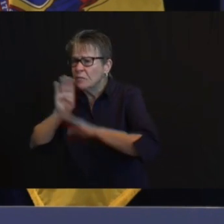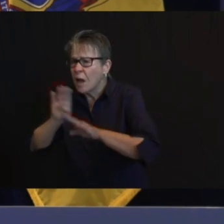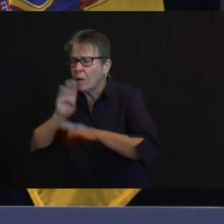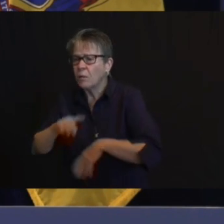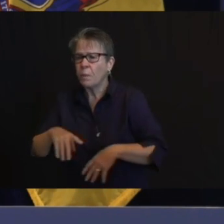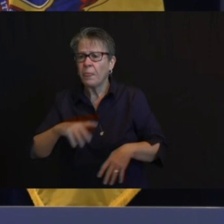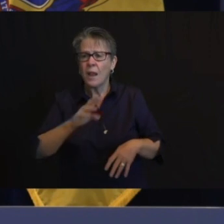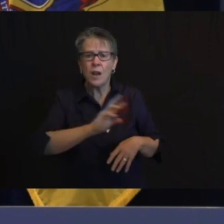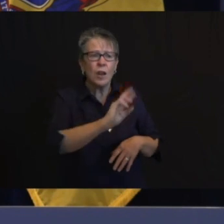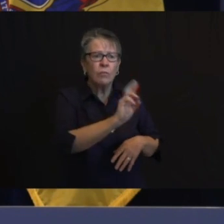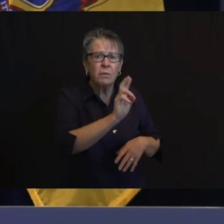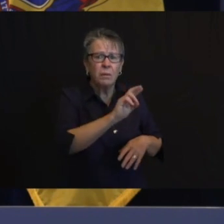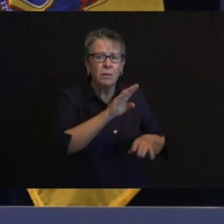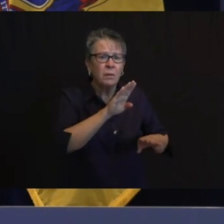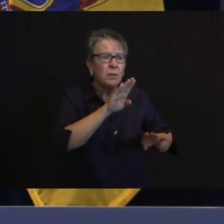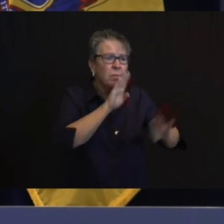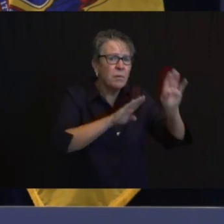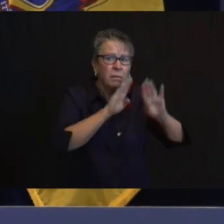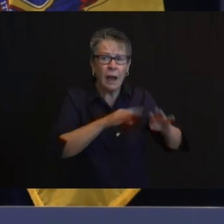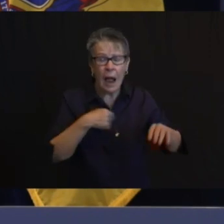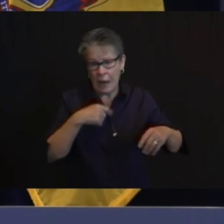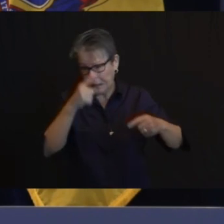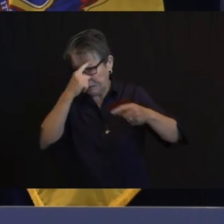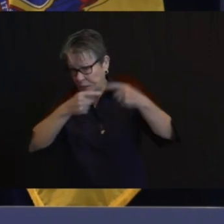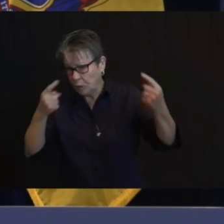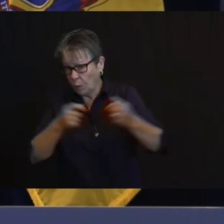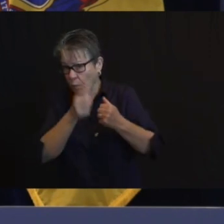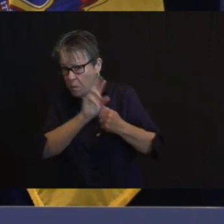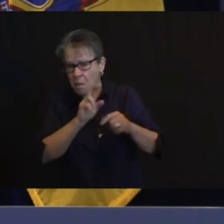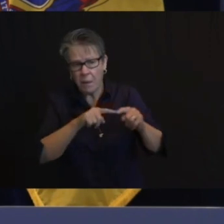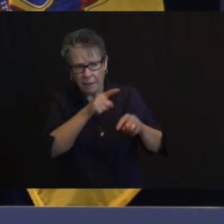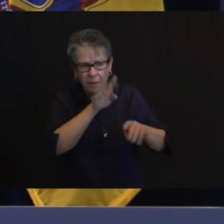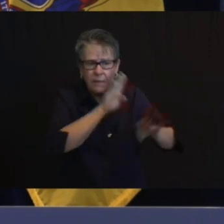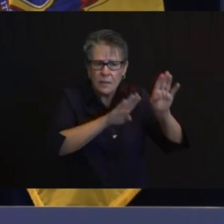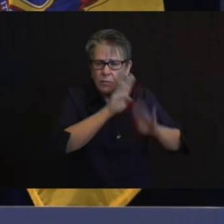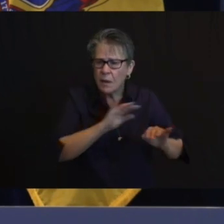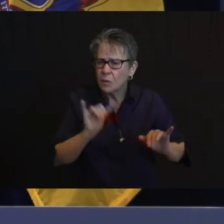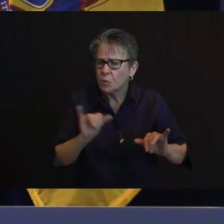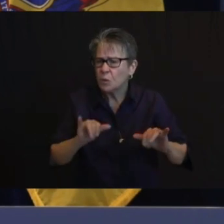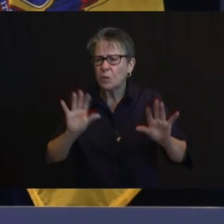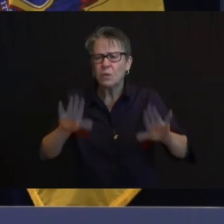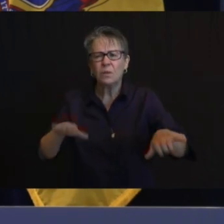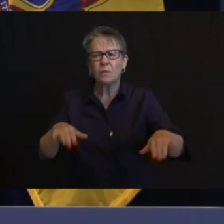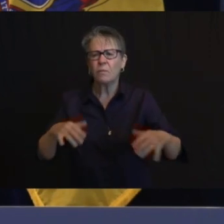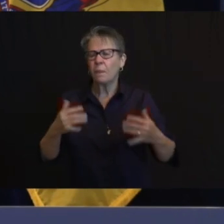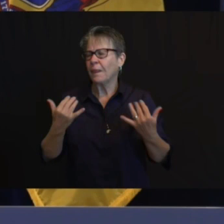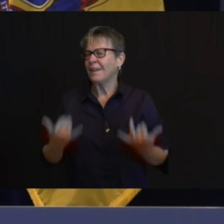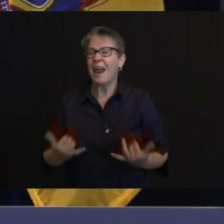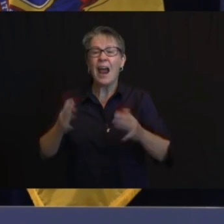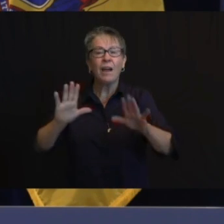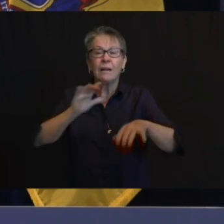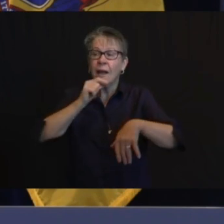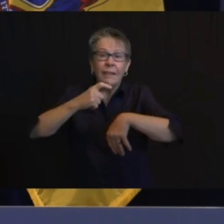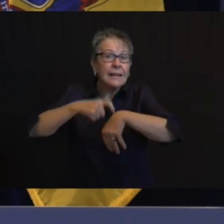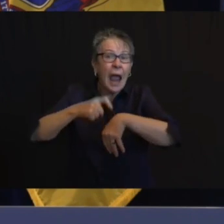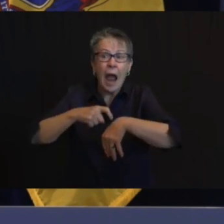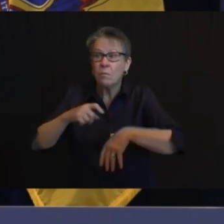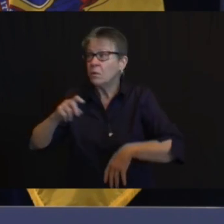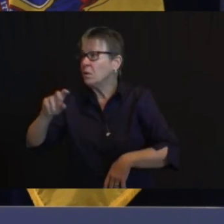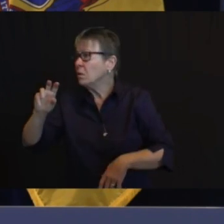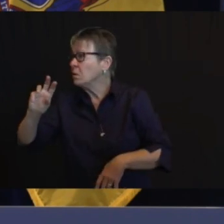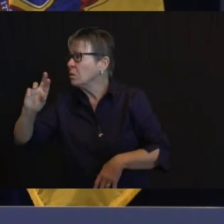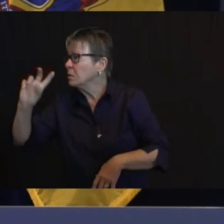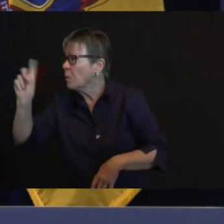a lot of the policy pieces. This is not the time to be taking it out on each other.